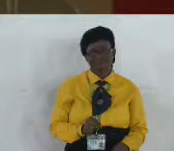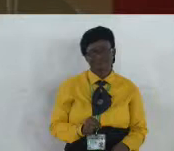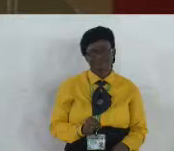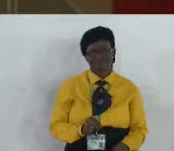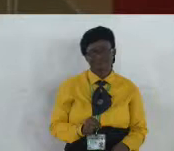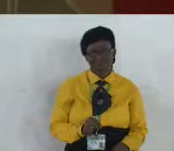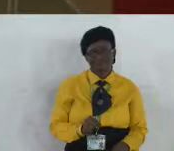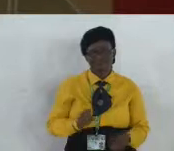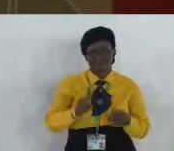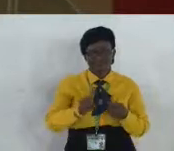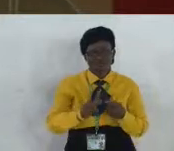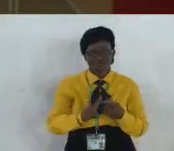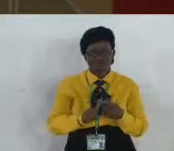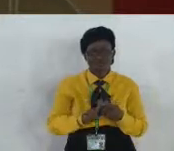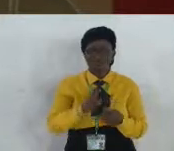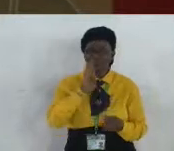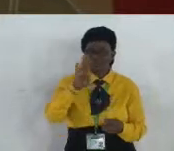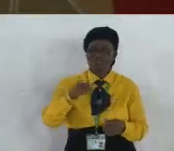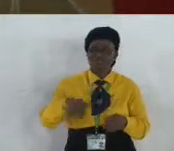to be over tonight.